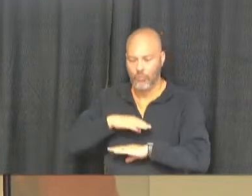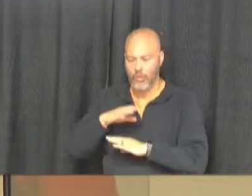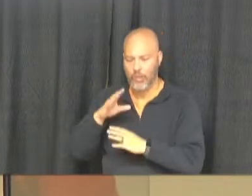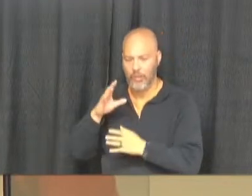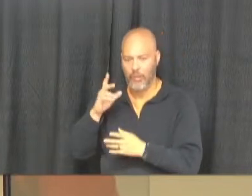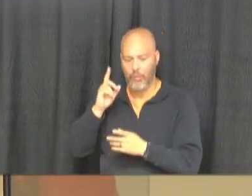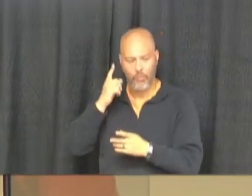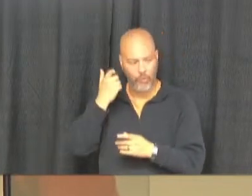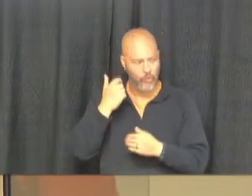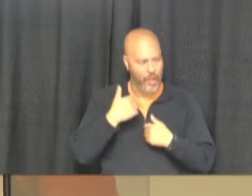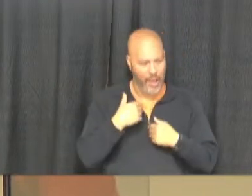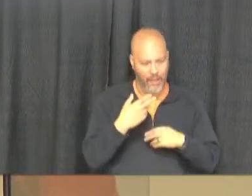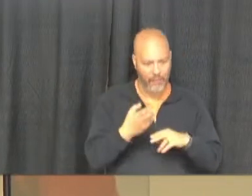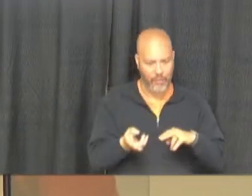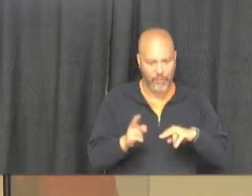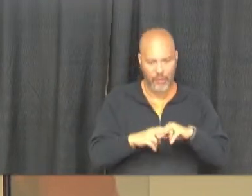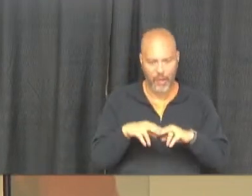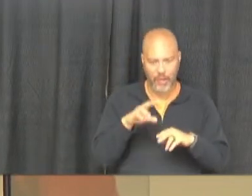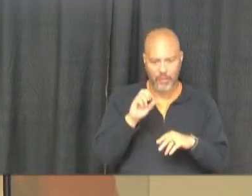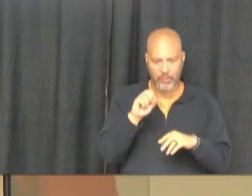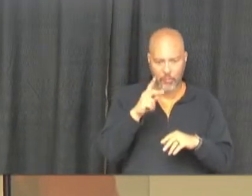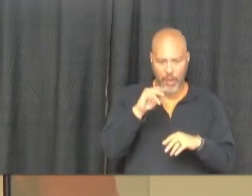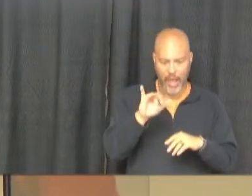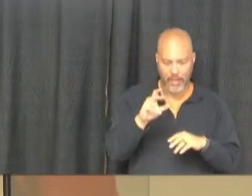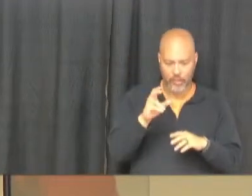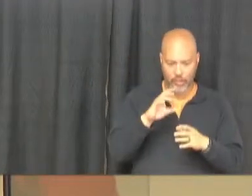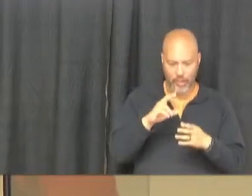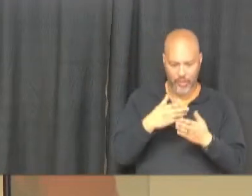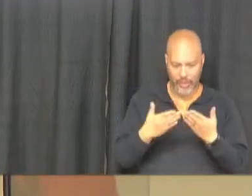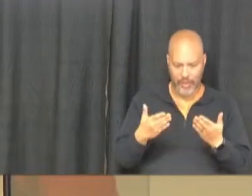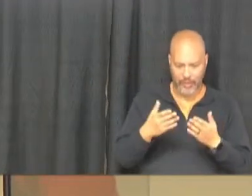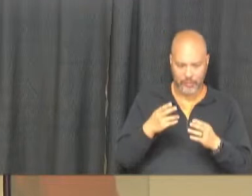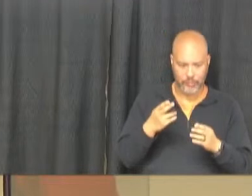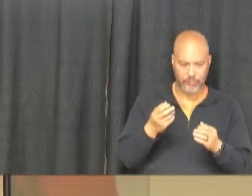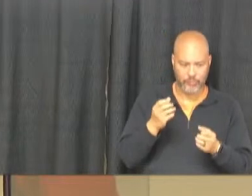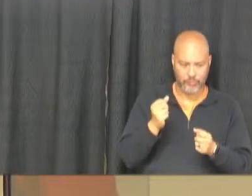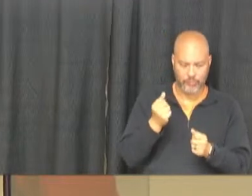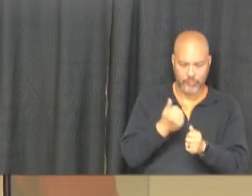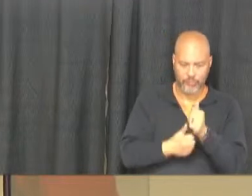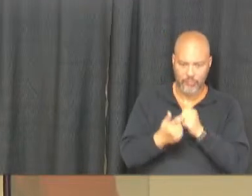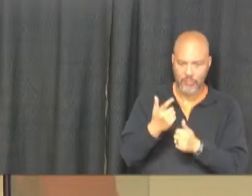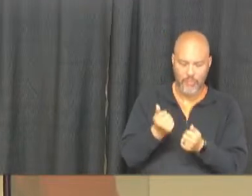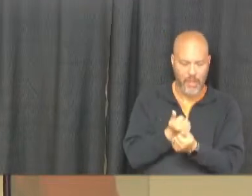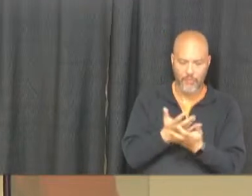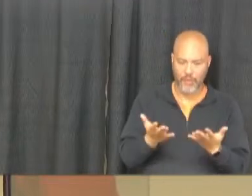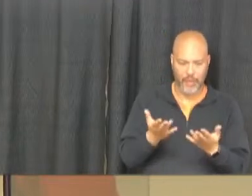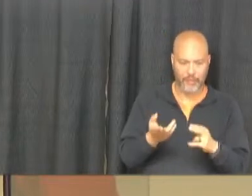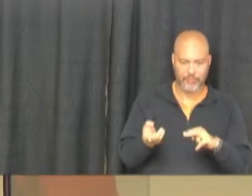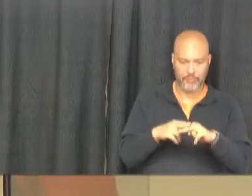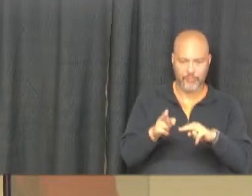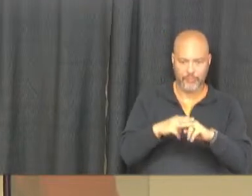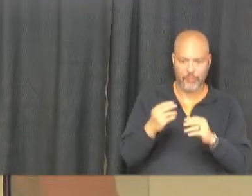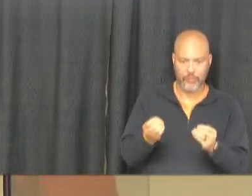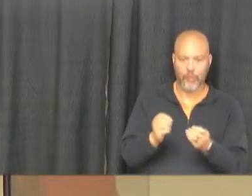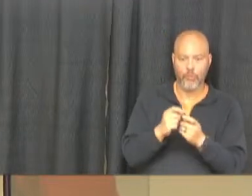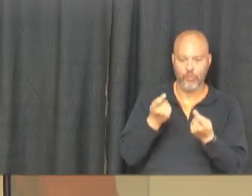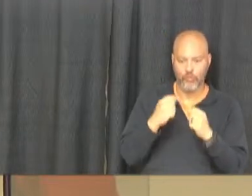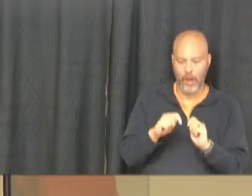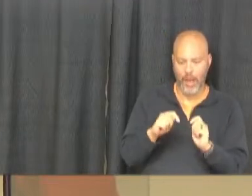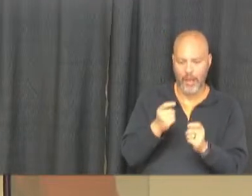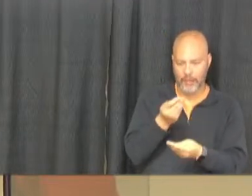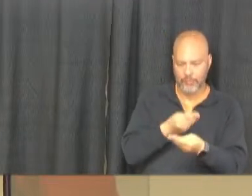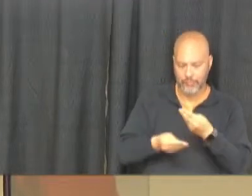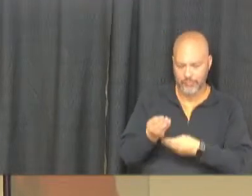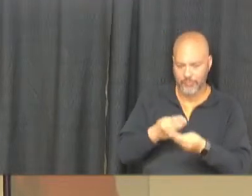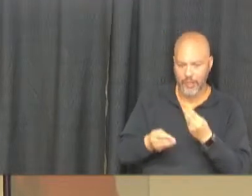for one, you've got inflation and supply chain costs that are causing everything to come in higher than was budgeted. So this is to try and do that.